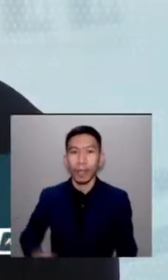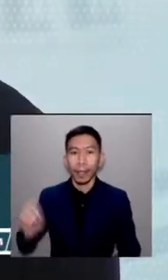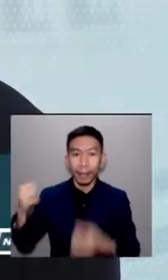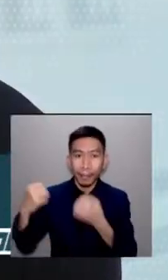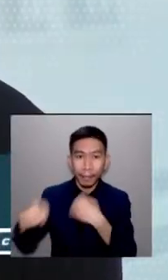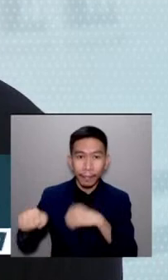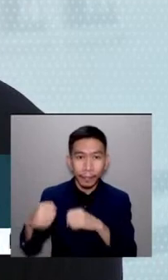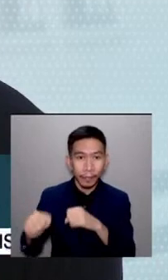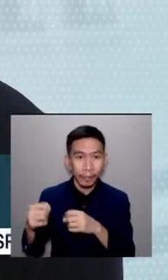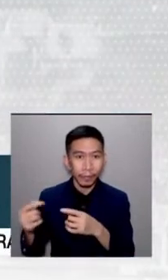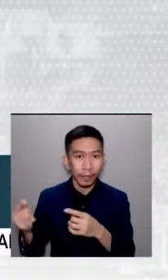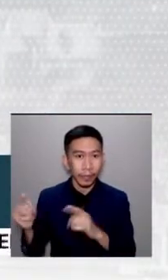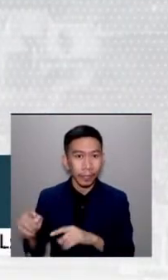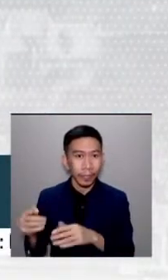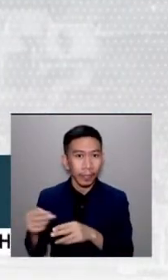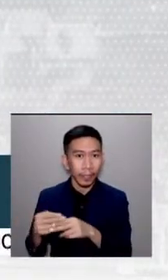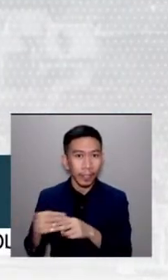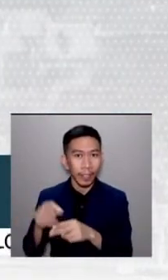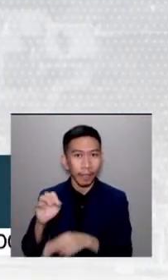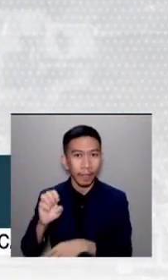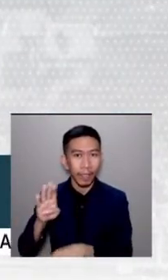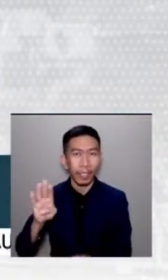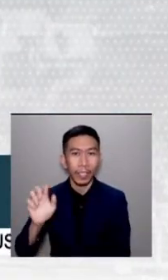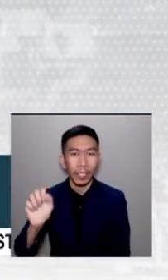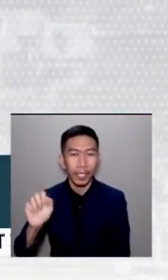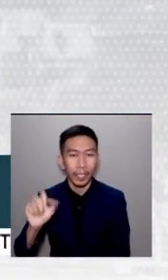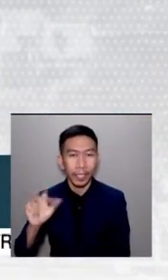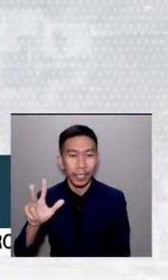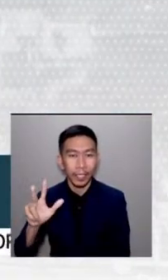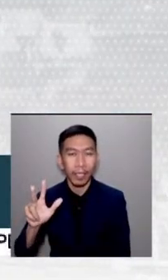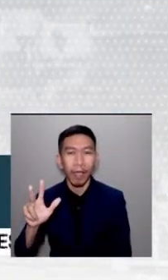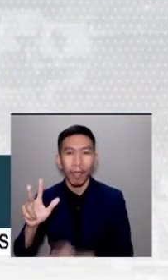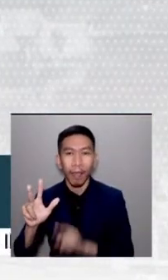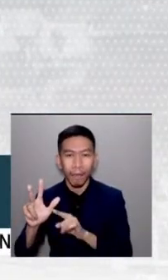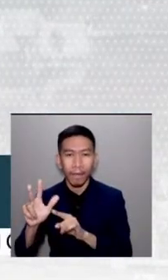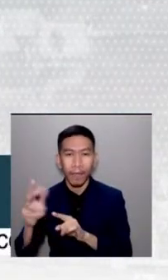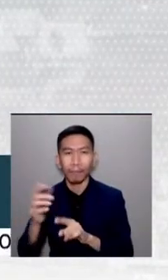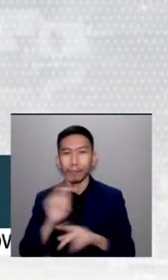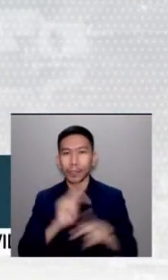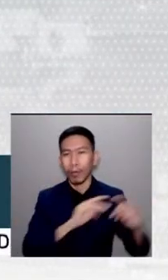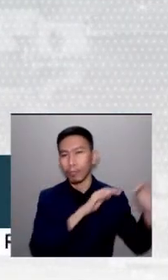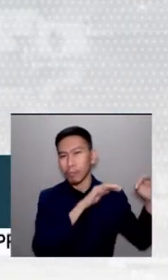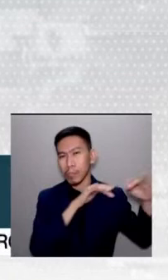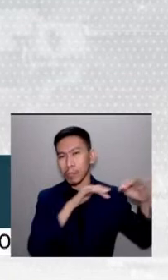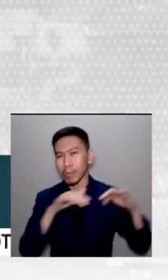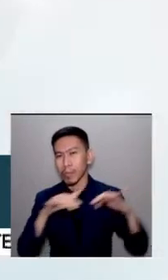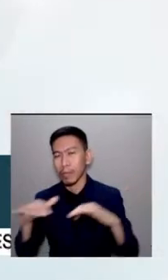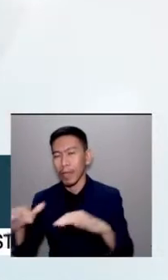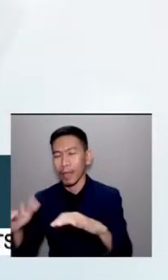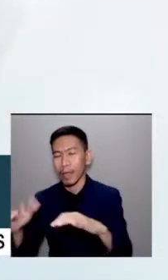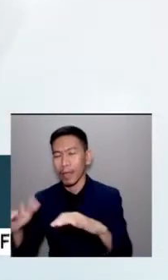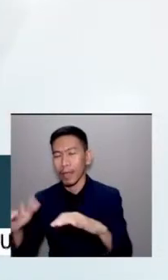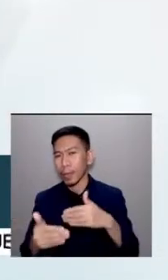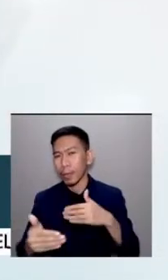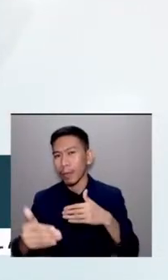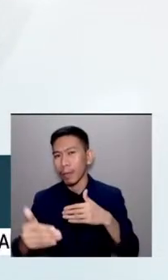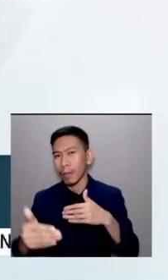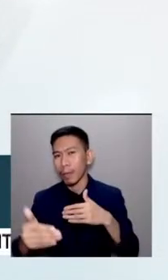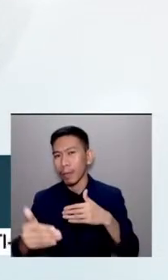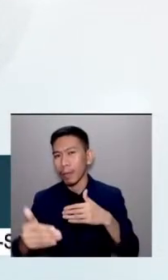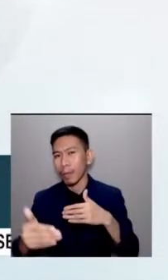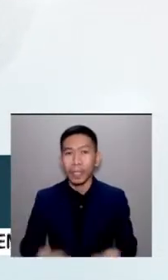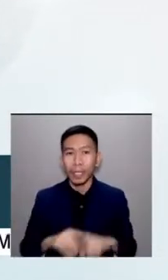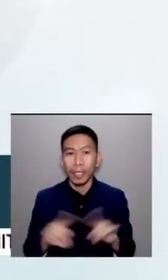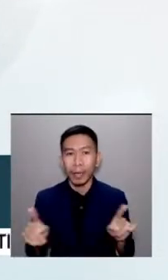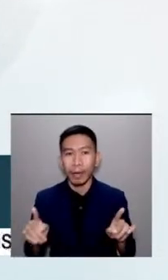newly opened SoFi Arena on February 13th and is expected to bring large crowds and a number of events in the weeks leading to the big game. But these freedom